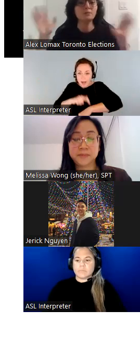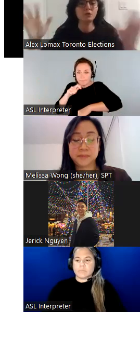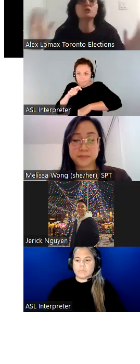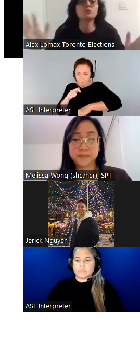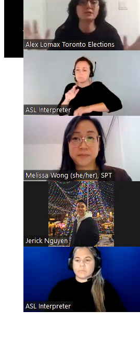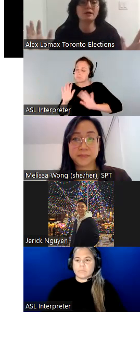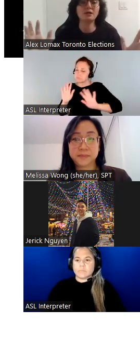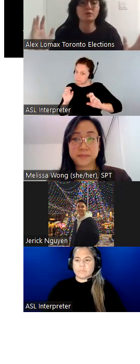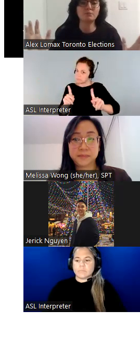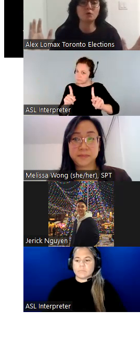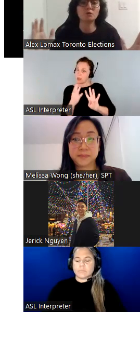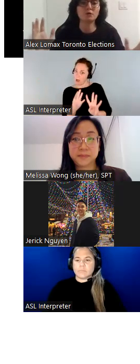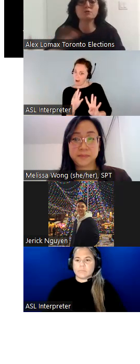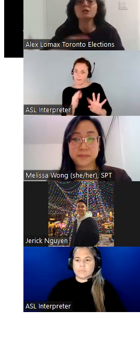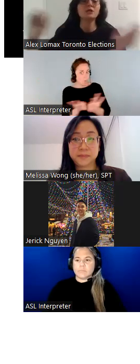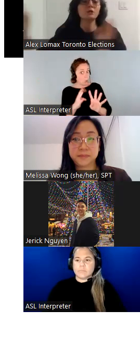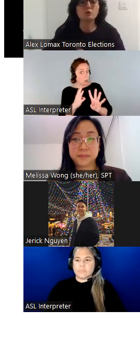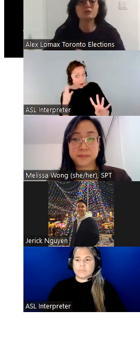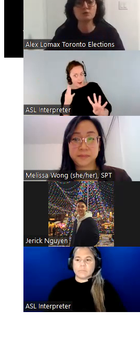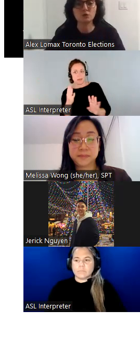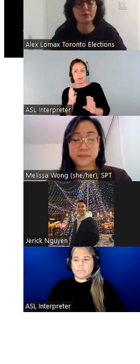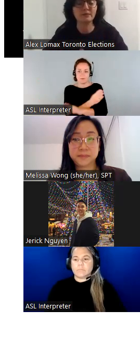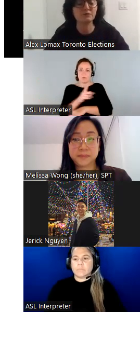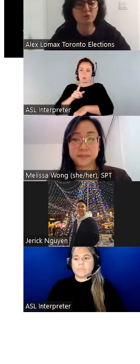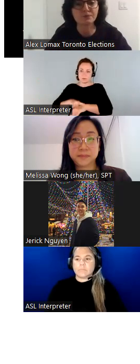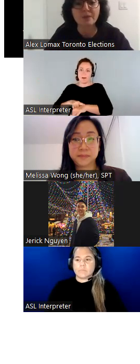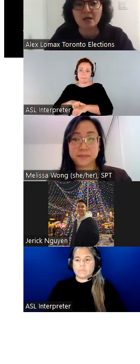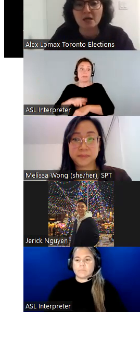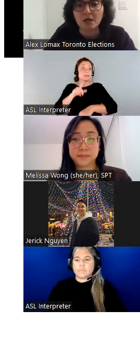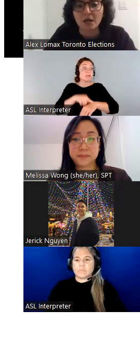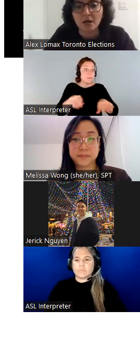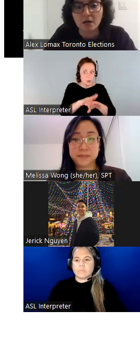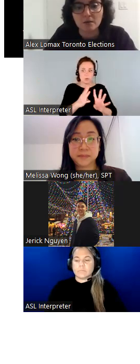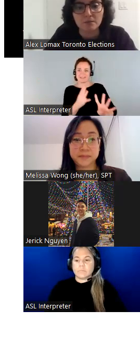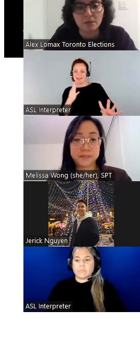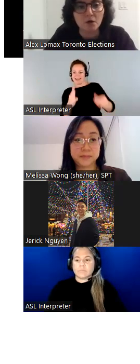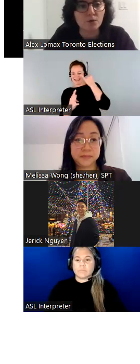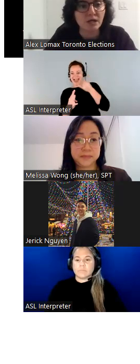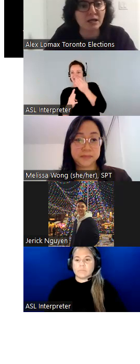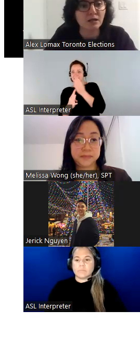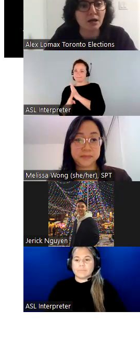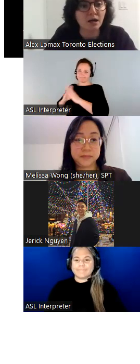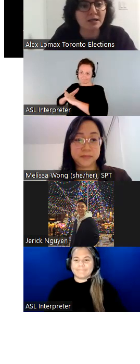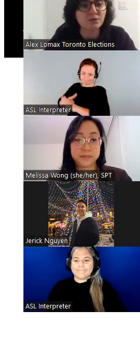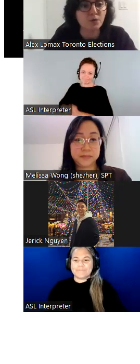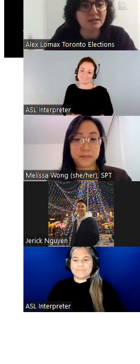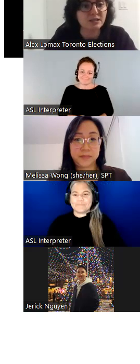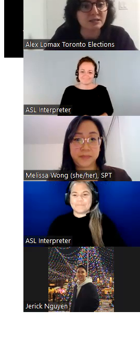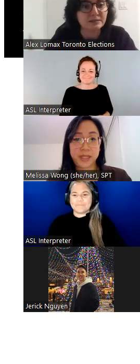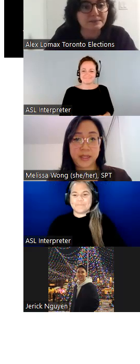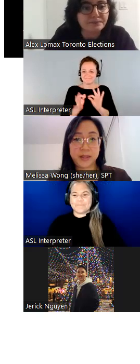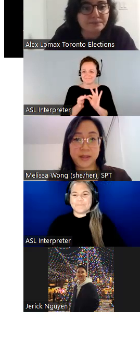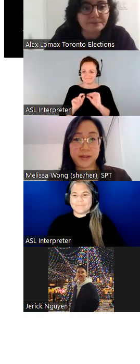poll, because you're in the lineup when the poll closed, you'll still be able to vote. Okay,